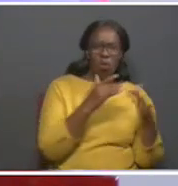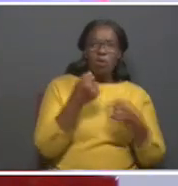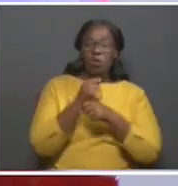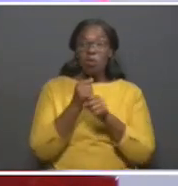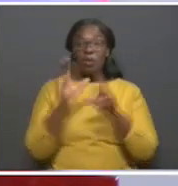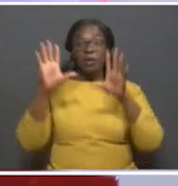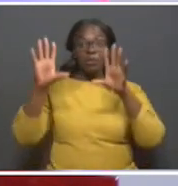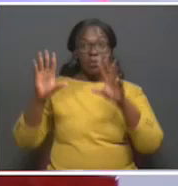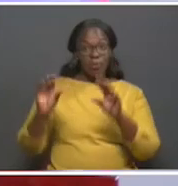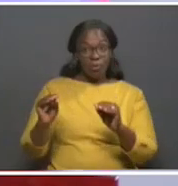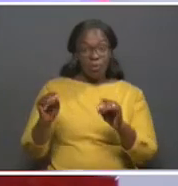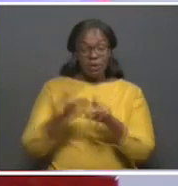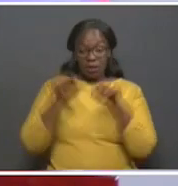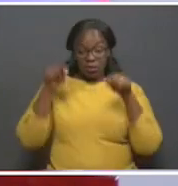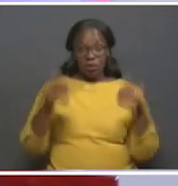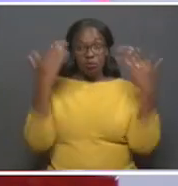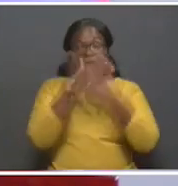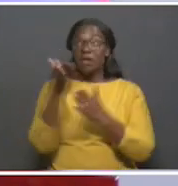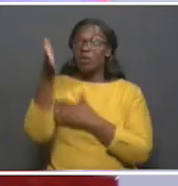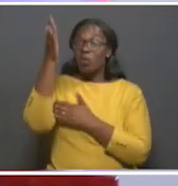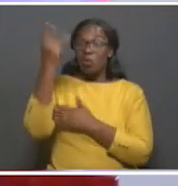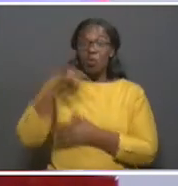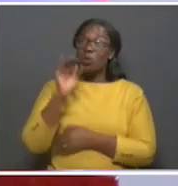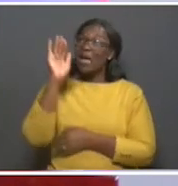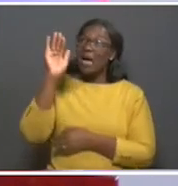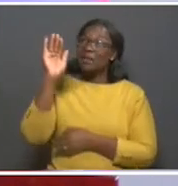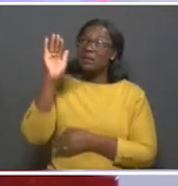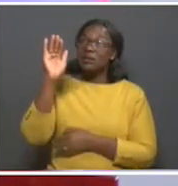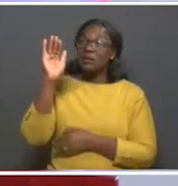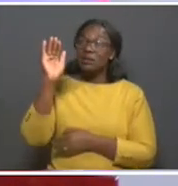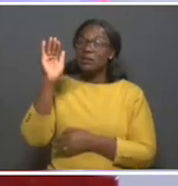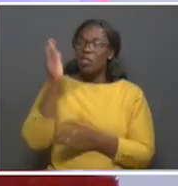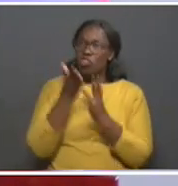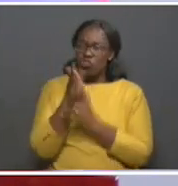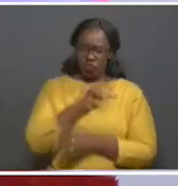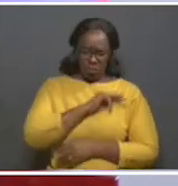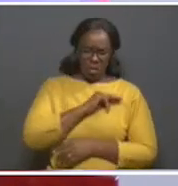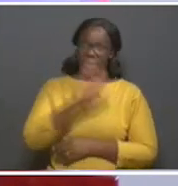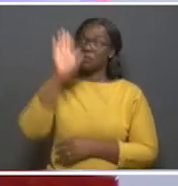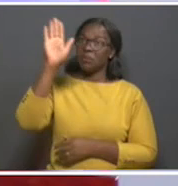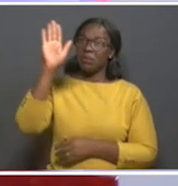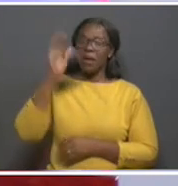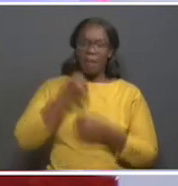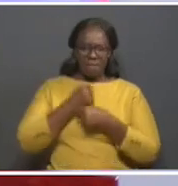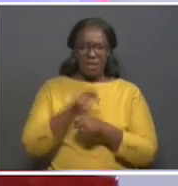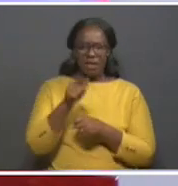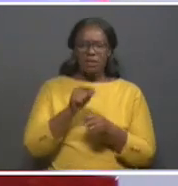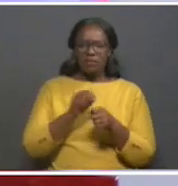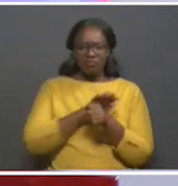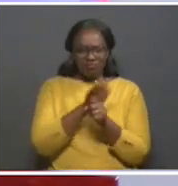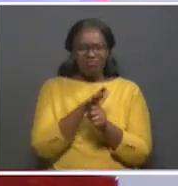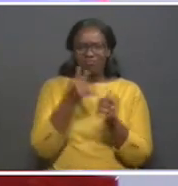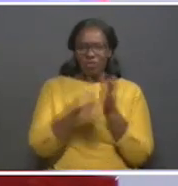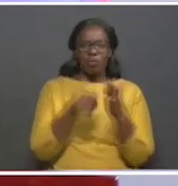to an end. Tonight, O God, we are asking, by your mercy, cause this pandemic to